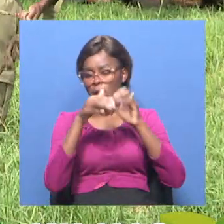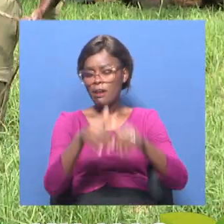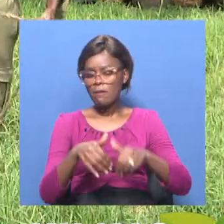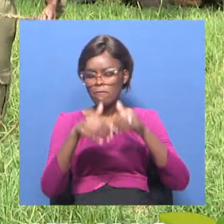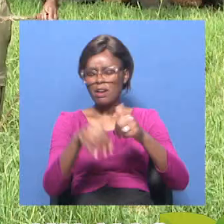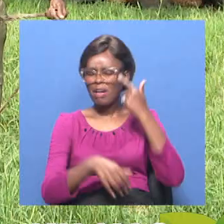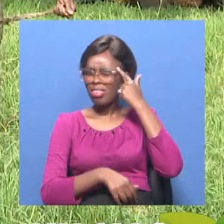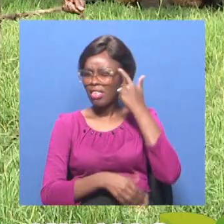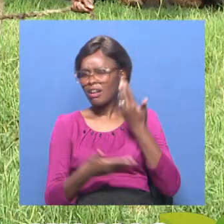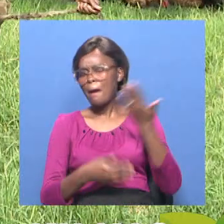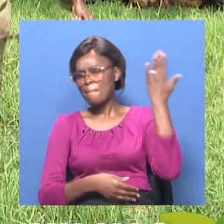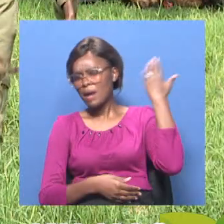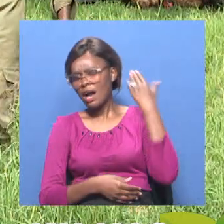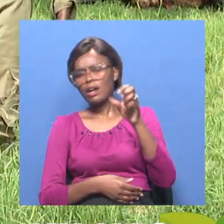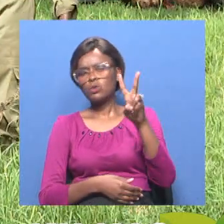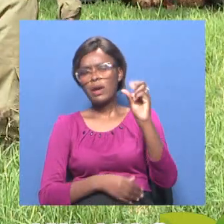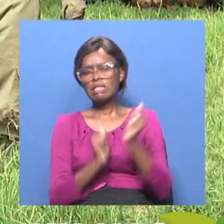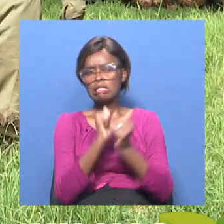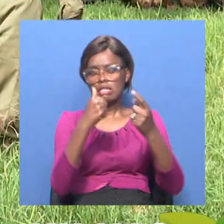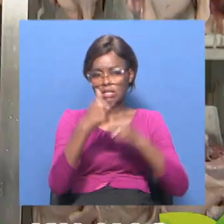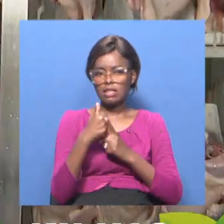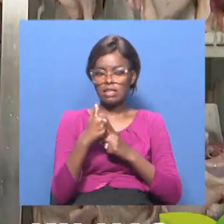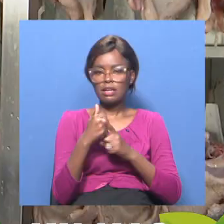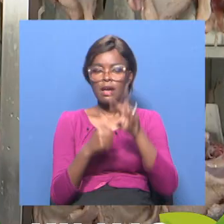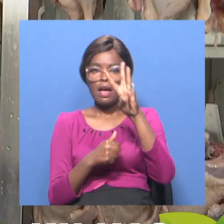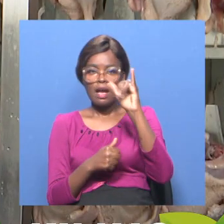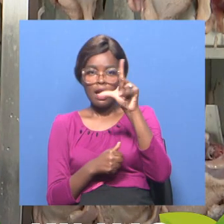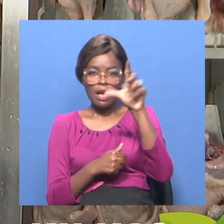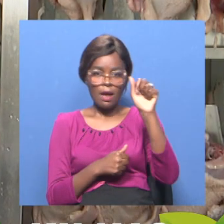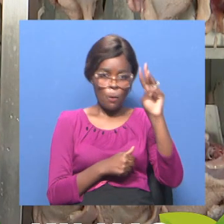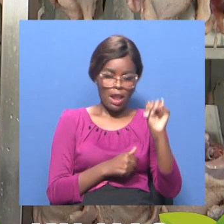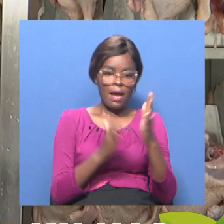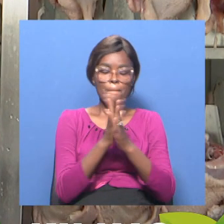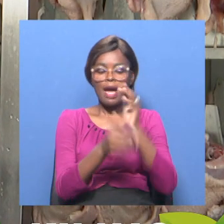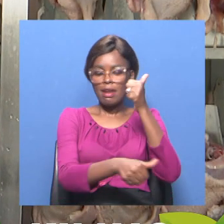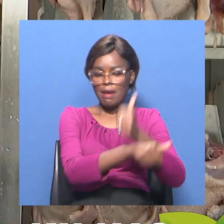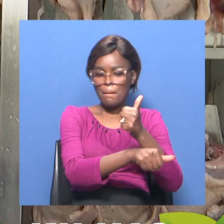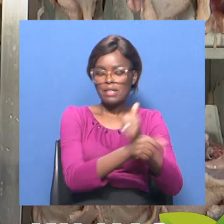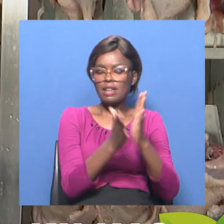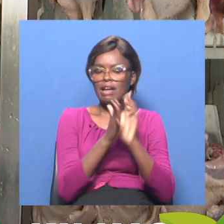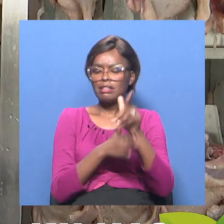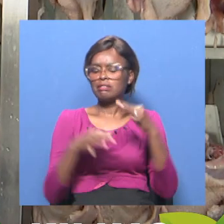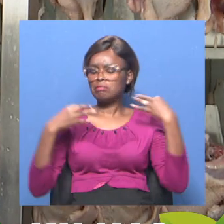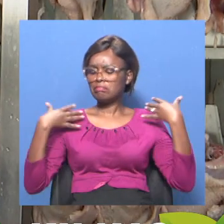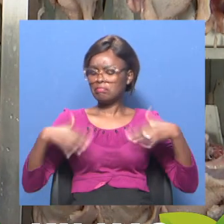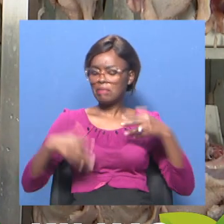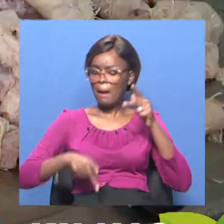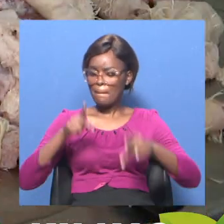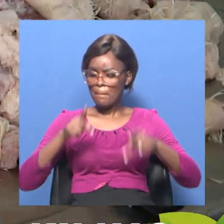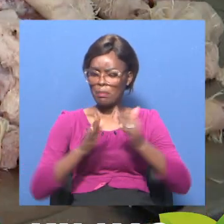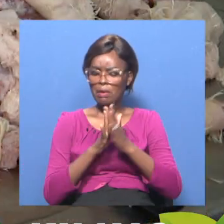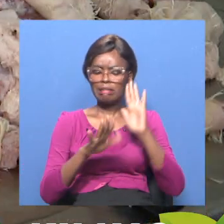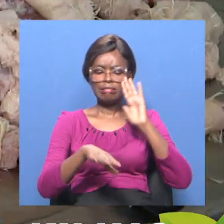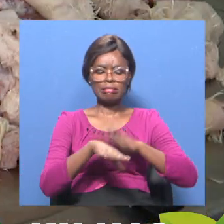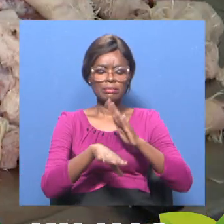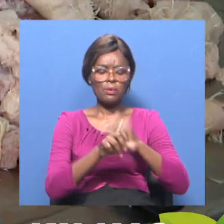I think back in 2016, William and Peter. And they were just such incredible people and such great